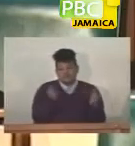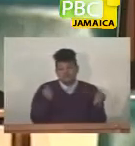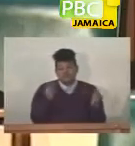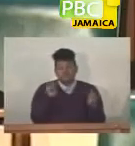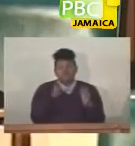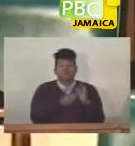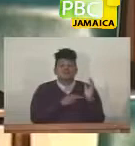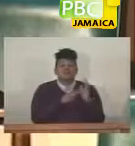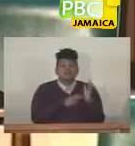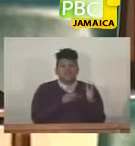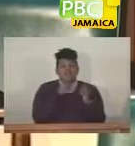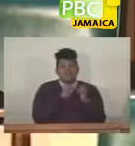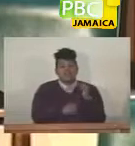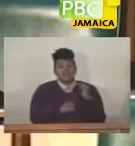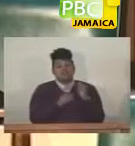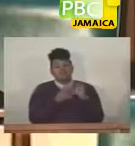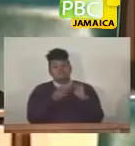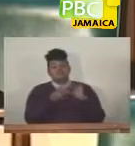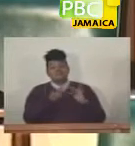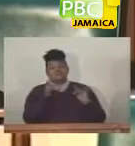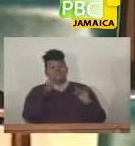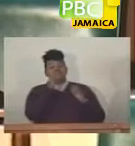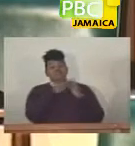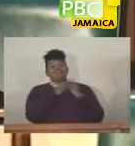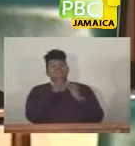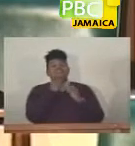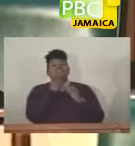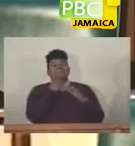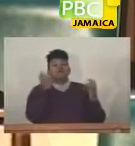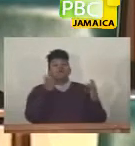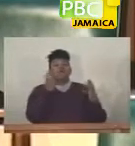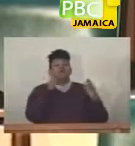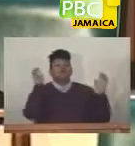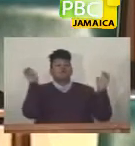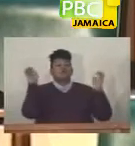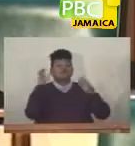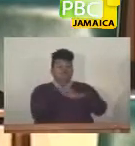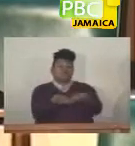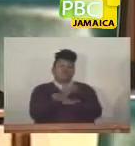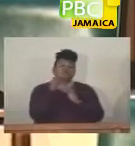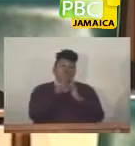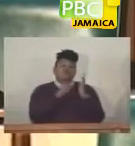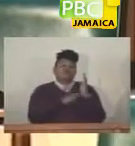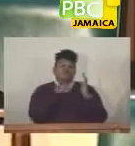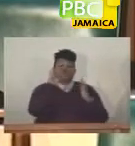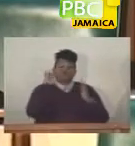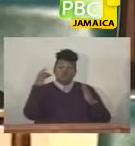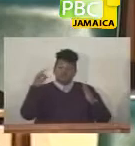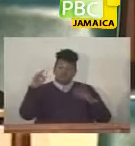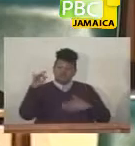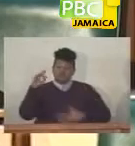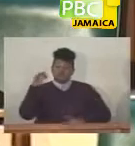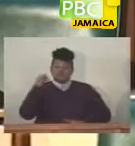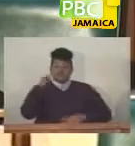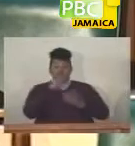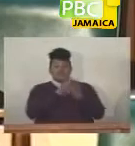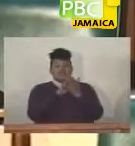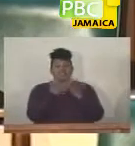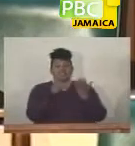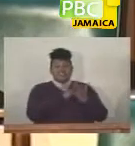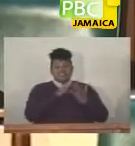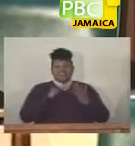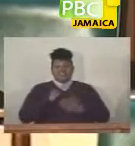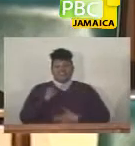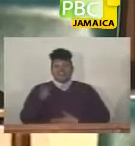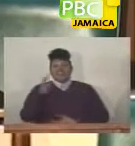just read, the last mentioned resolution. And this would be to say that the Emergency Powers Regulations 2018, which were laid on the table of the